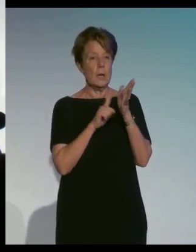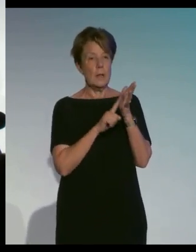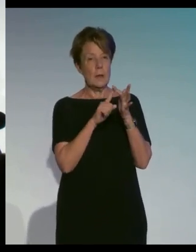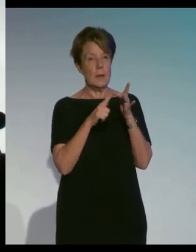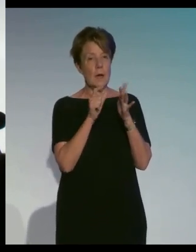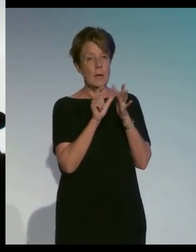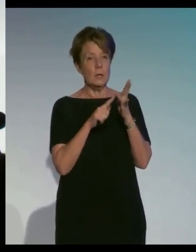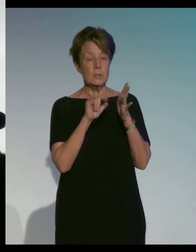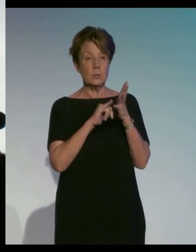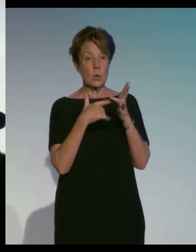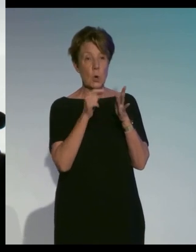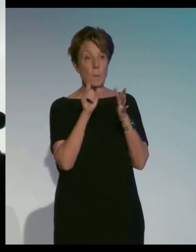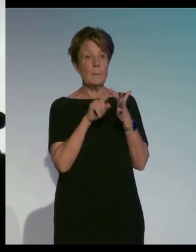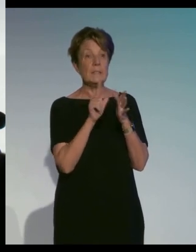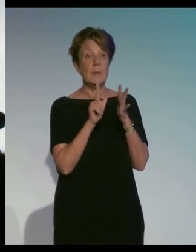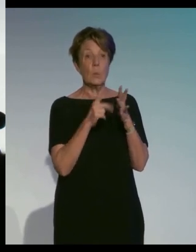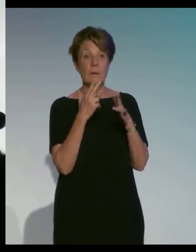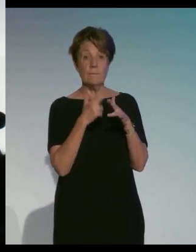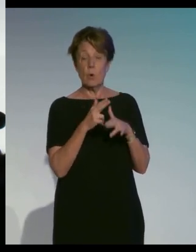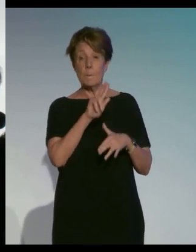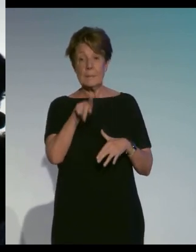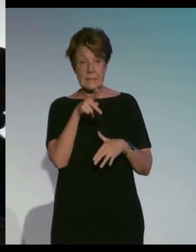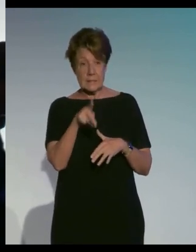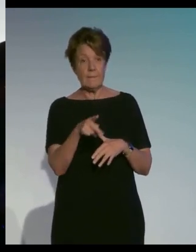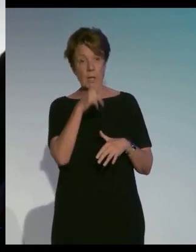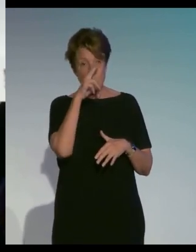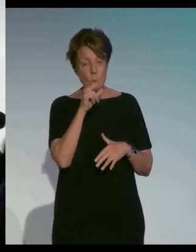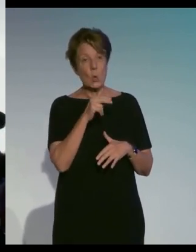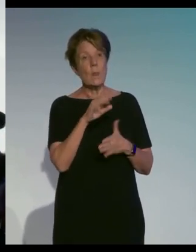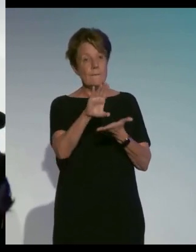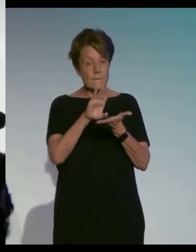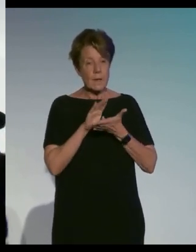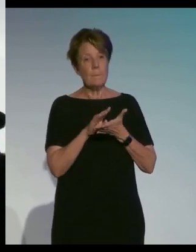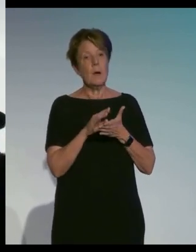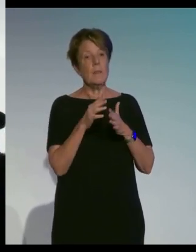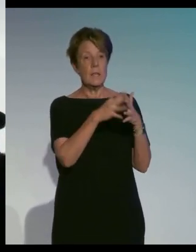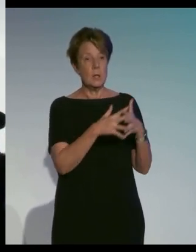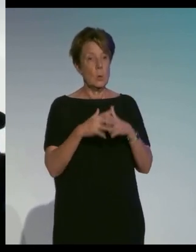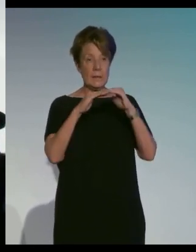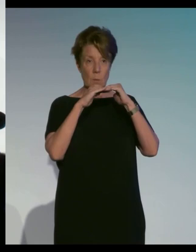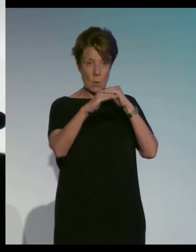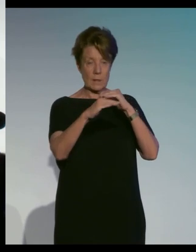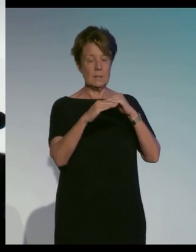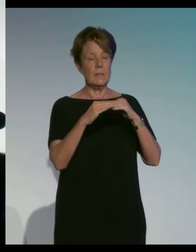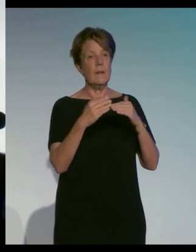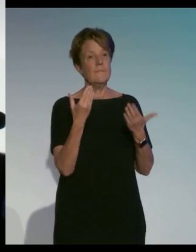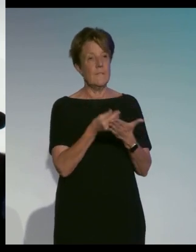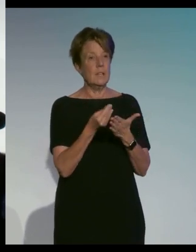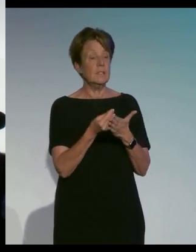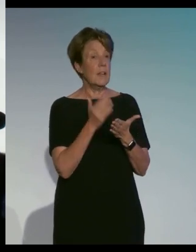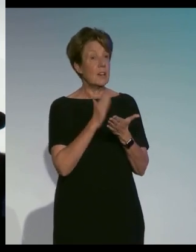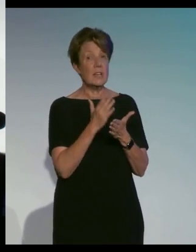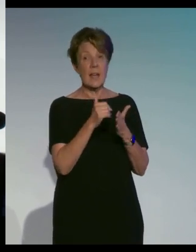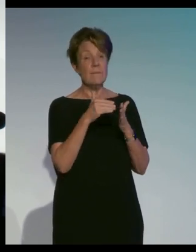Youth a few years ago, funded by the US Equality Fund. And there are helpful guides out there.